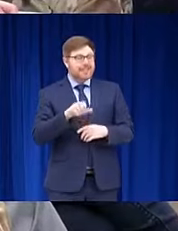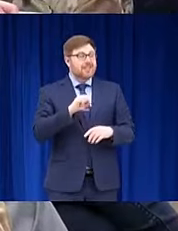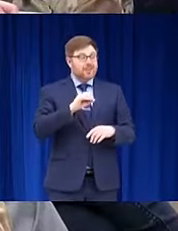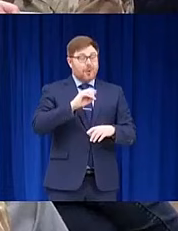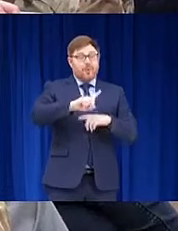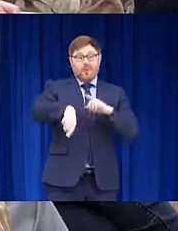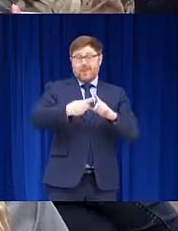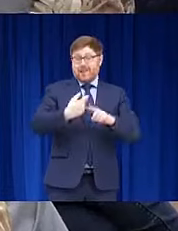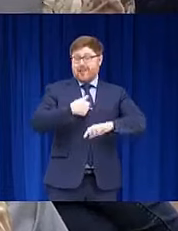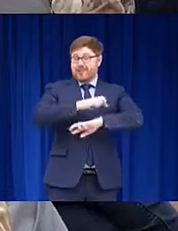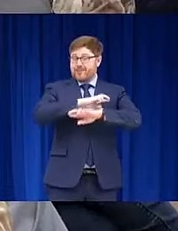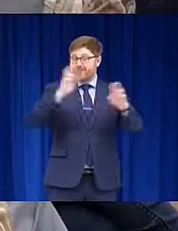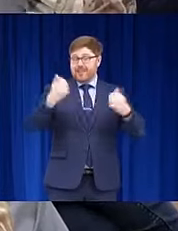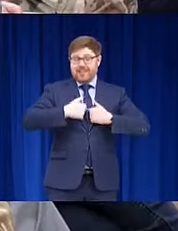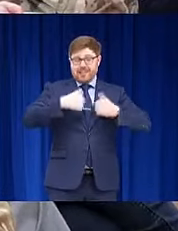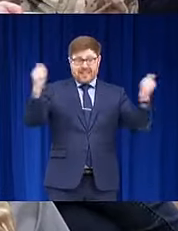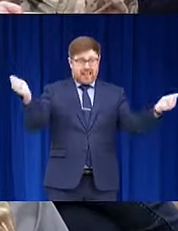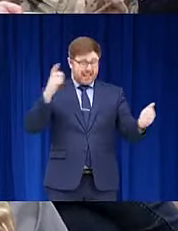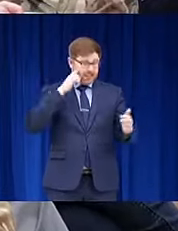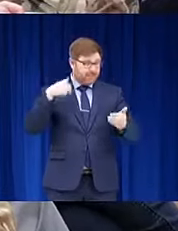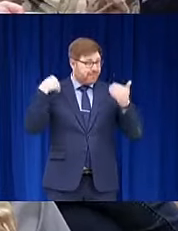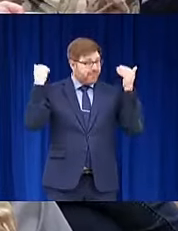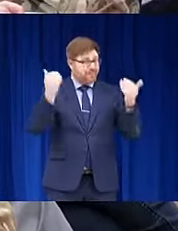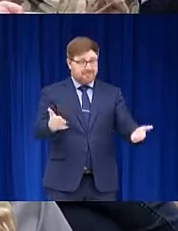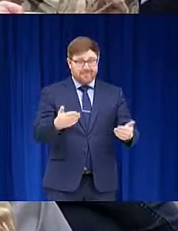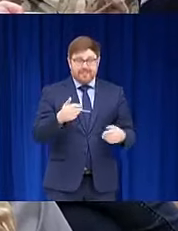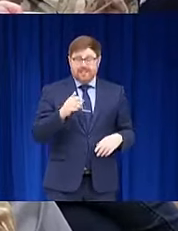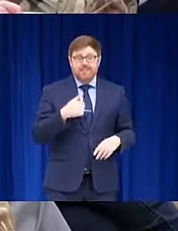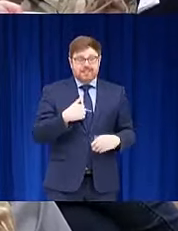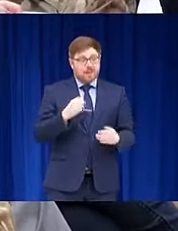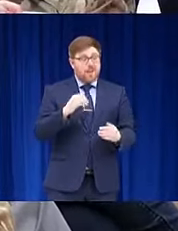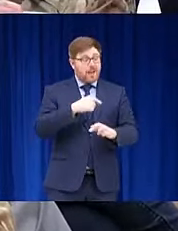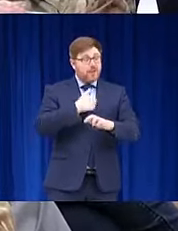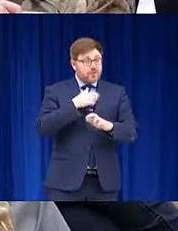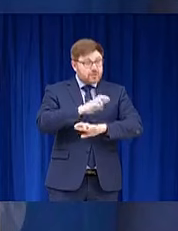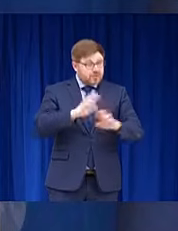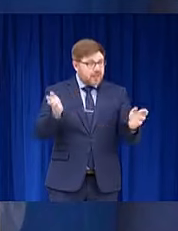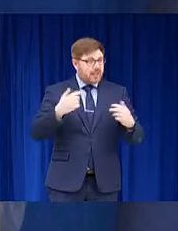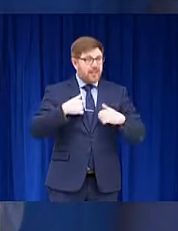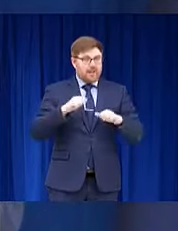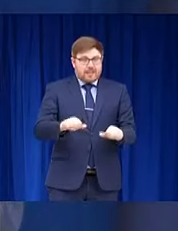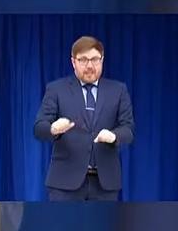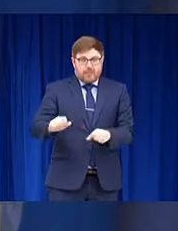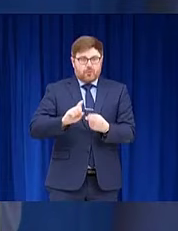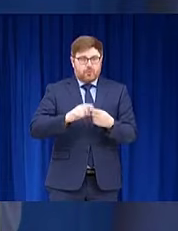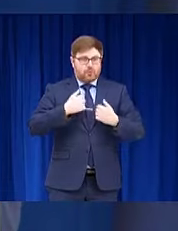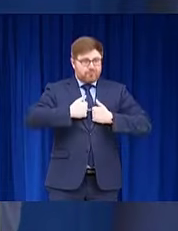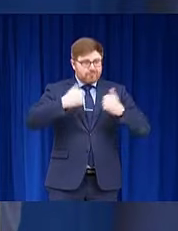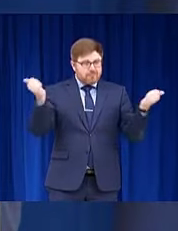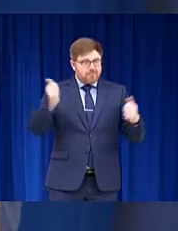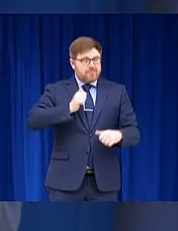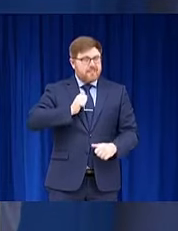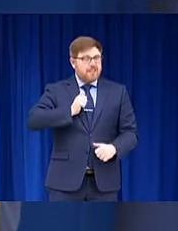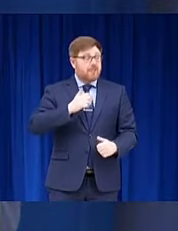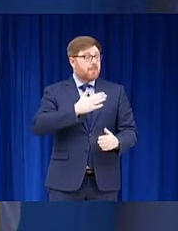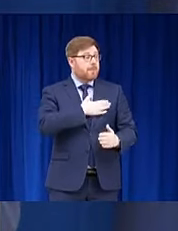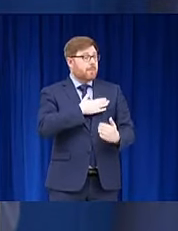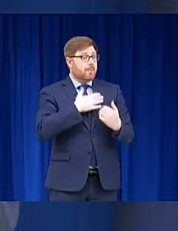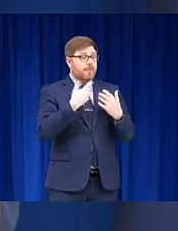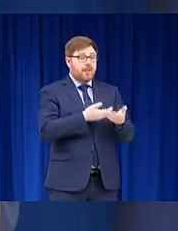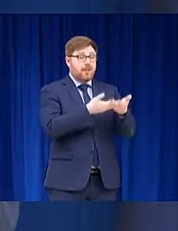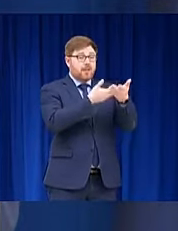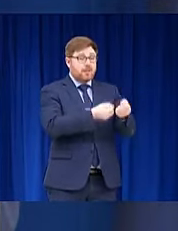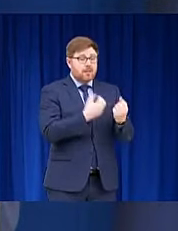it felt incredible. I was finally able to be myself, and my confidence, work performance, and mental